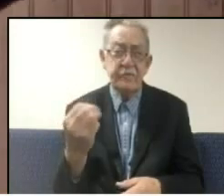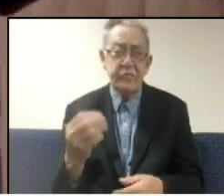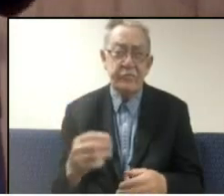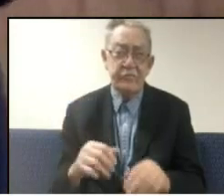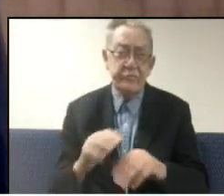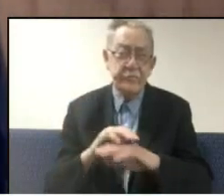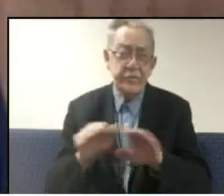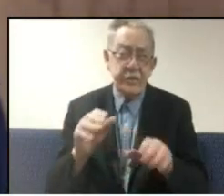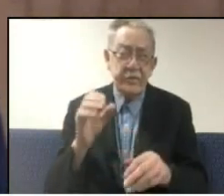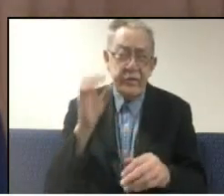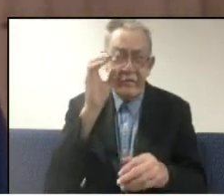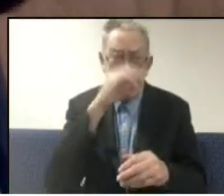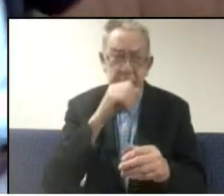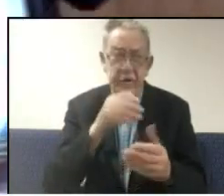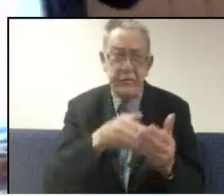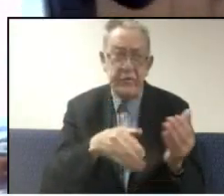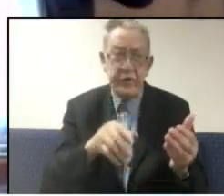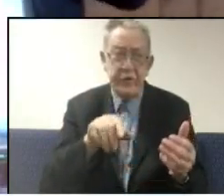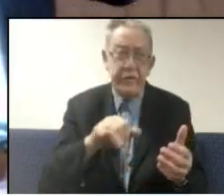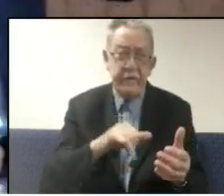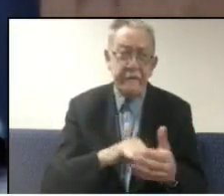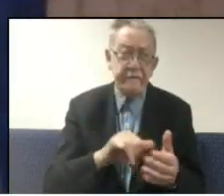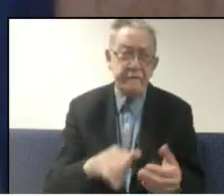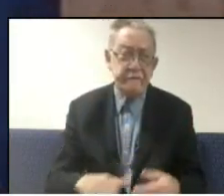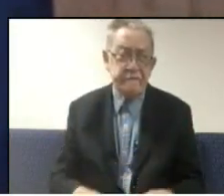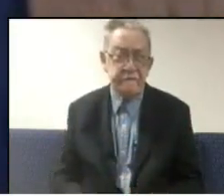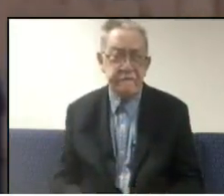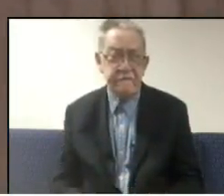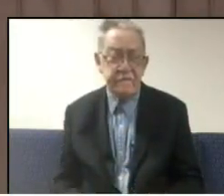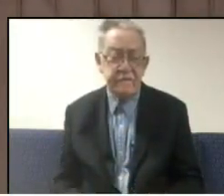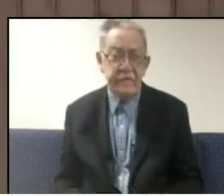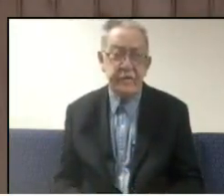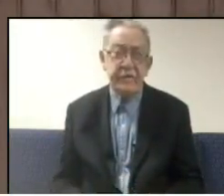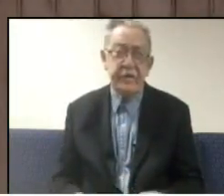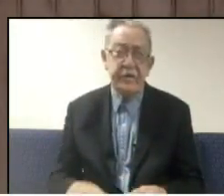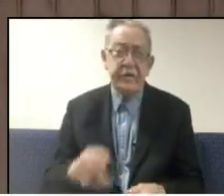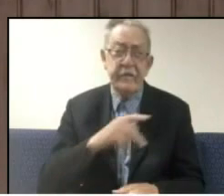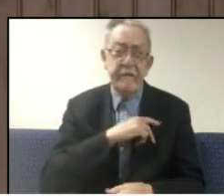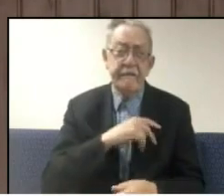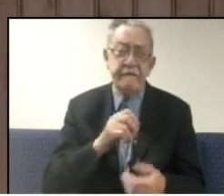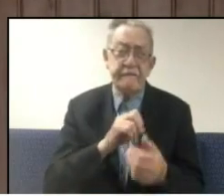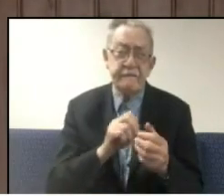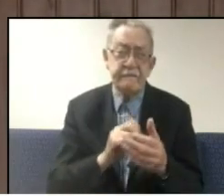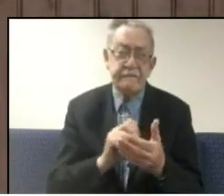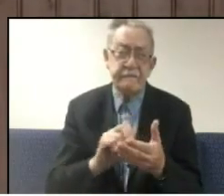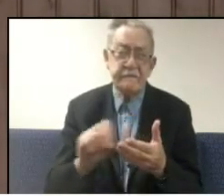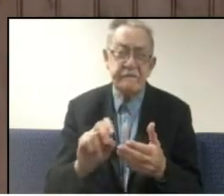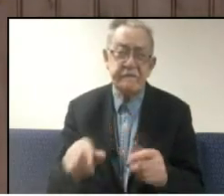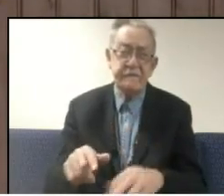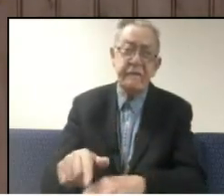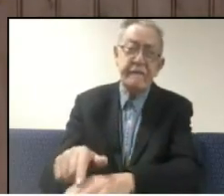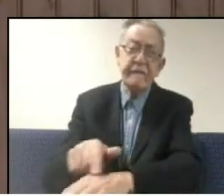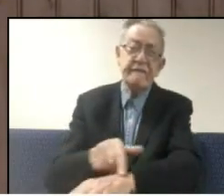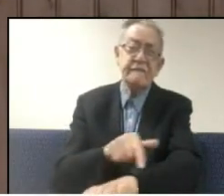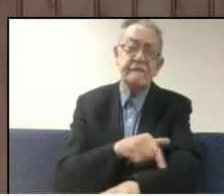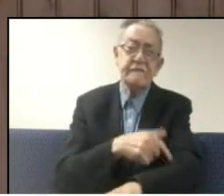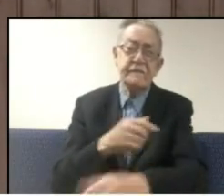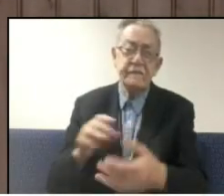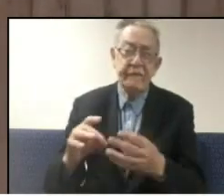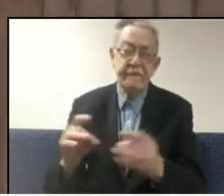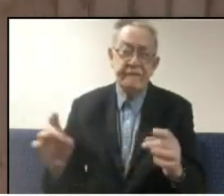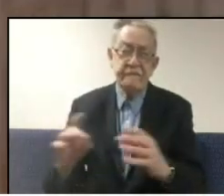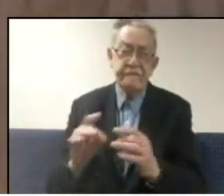of Paul, because Paul is great at writing huge, long sentences with a lot of commas, and so we want to break these down a little bit. So in